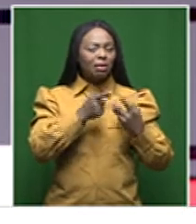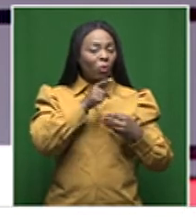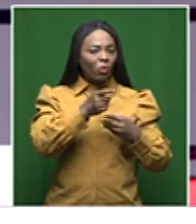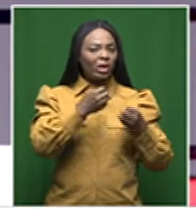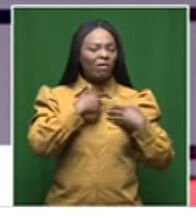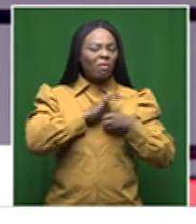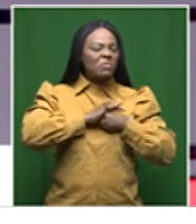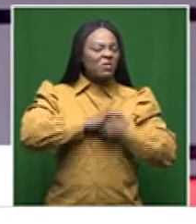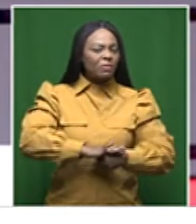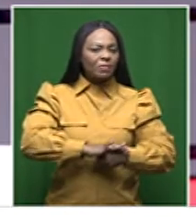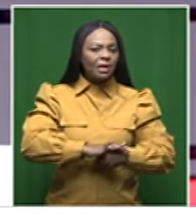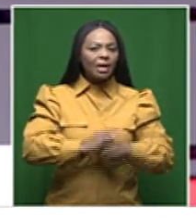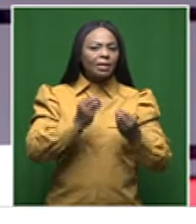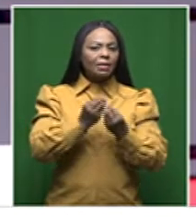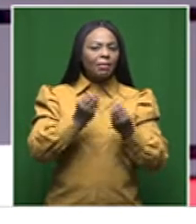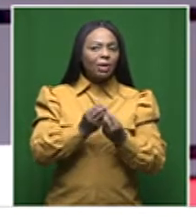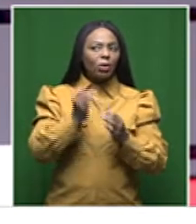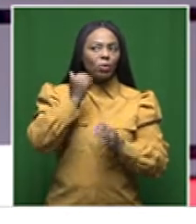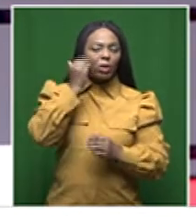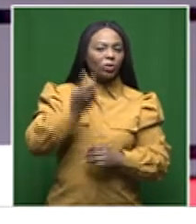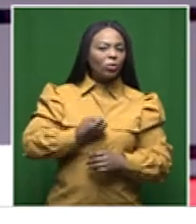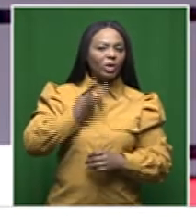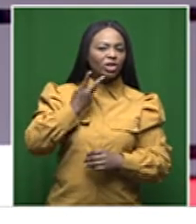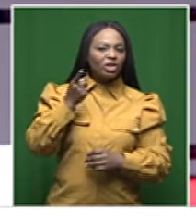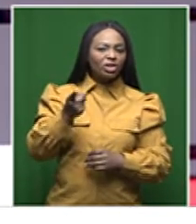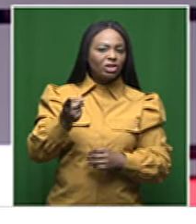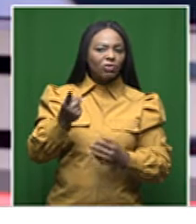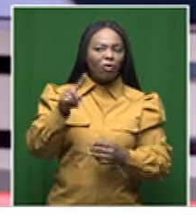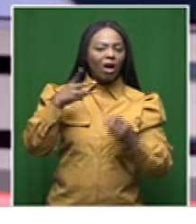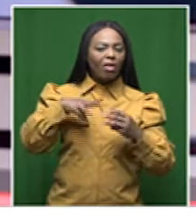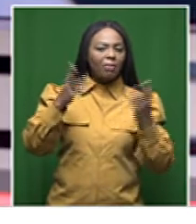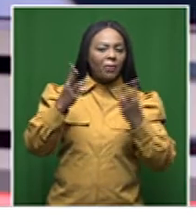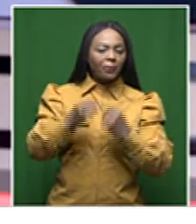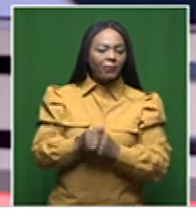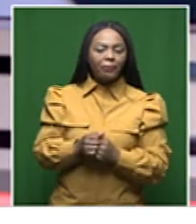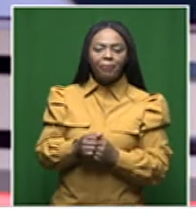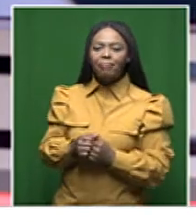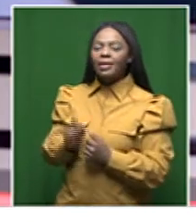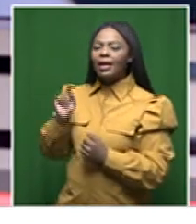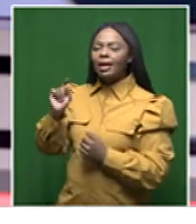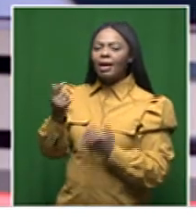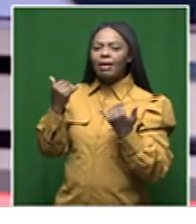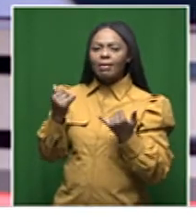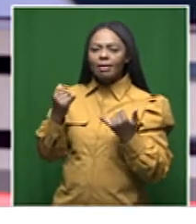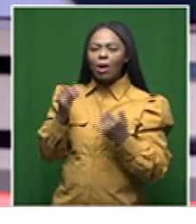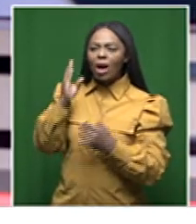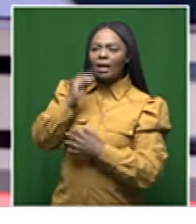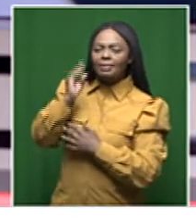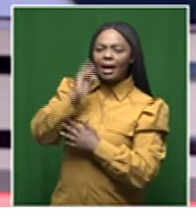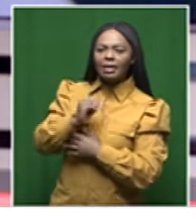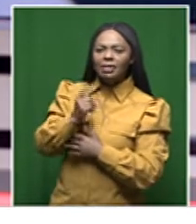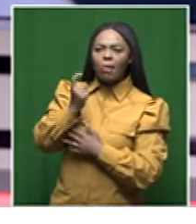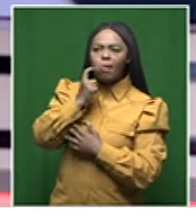it's not something that I would really wish to my worst enemy. So here you are, you experiencing this diagnosis, but also